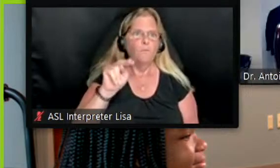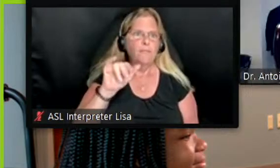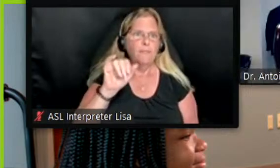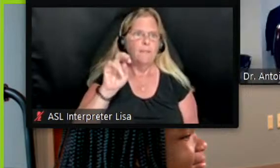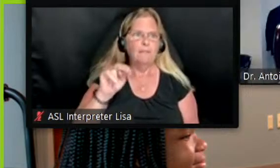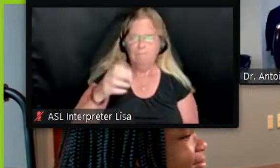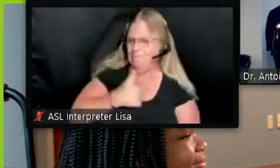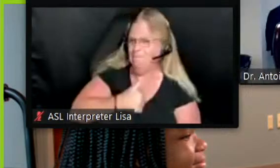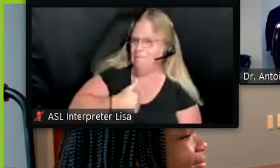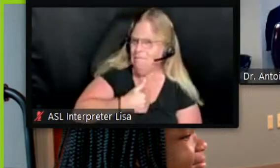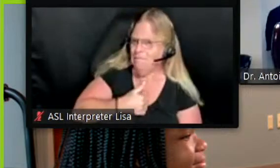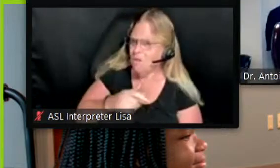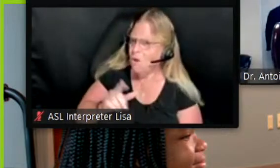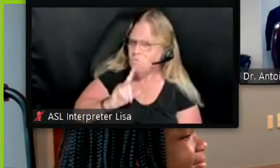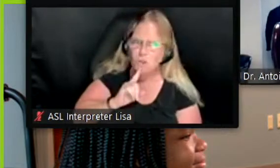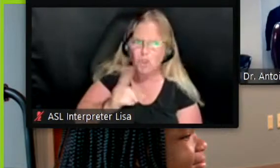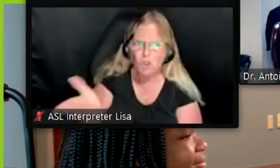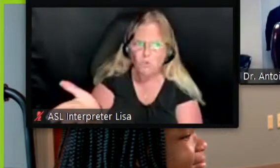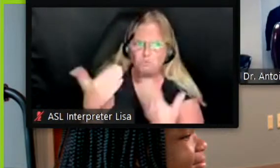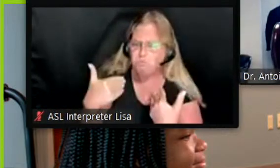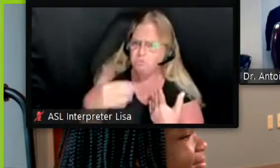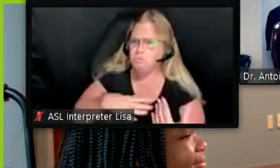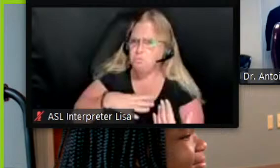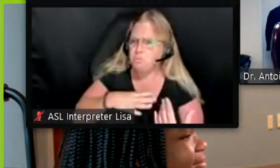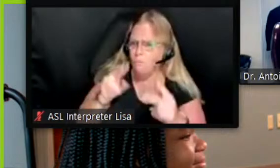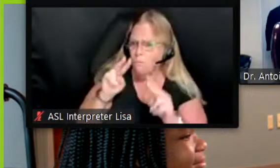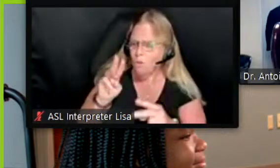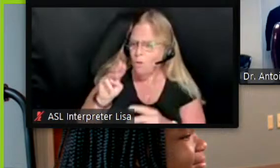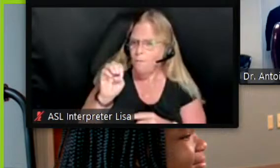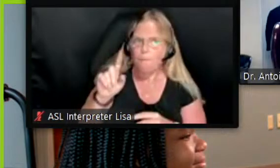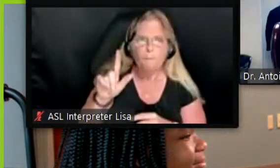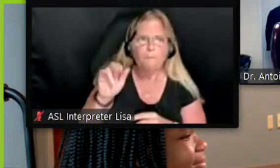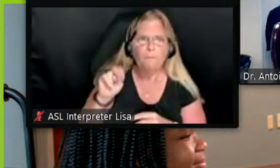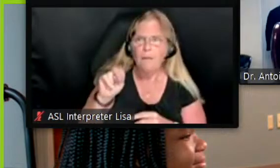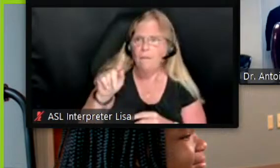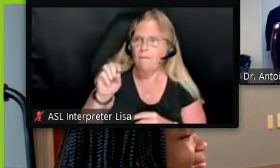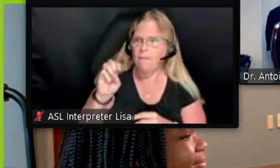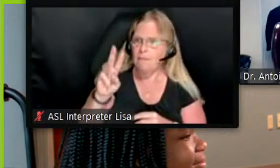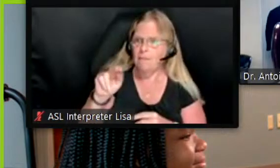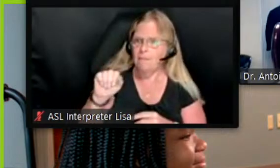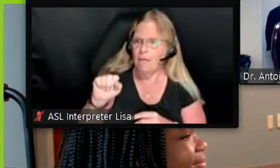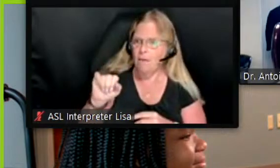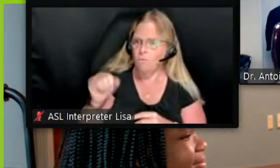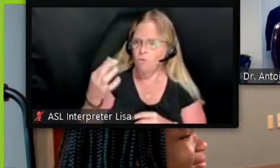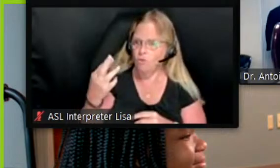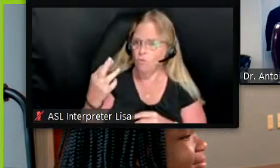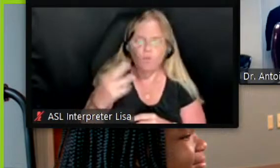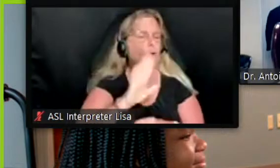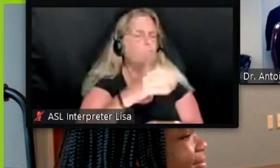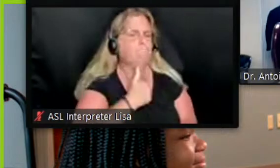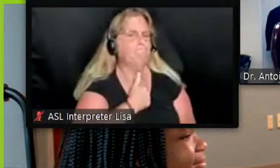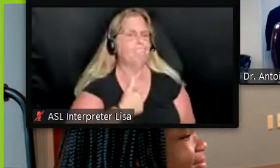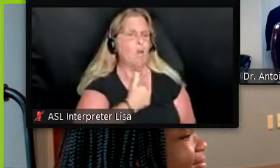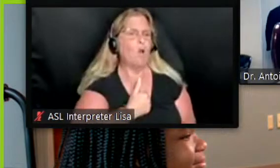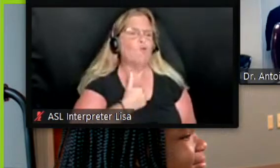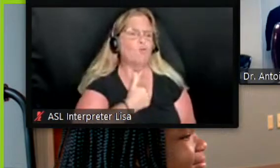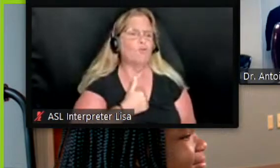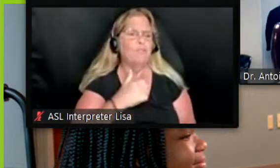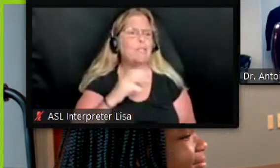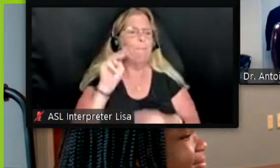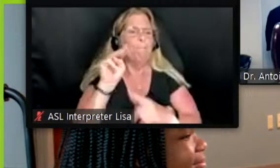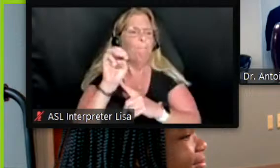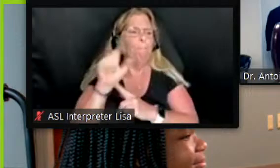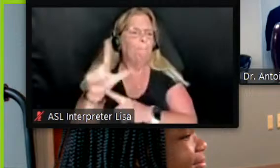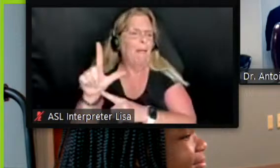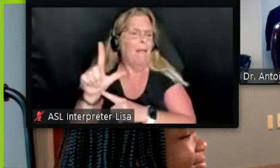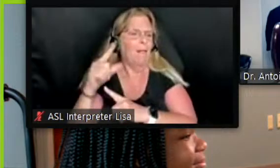no problem, Ms. Brunson. No problem. We were looking for Melvin Towns Jr. My apologies. No problem. Thank